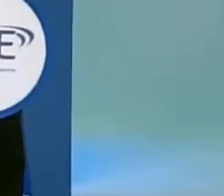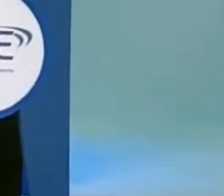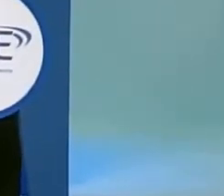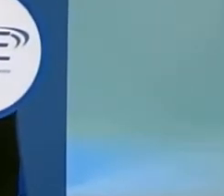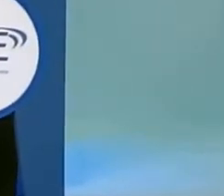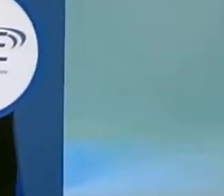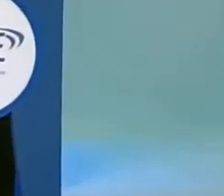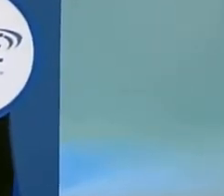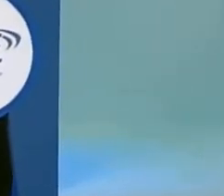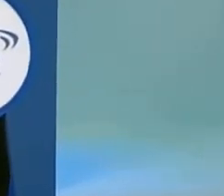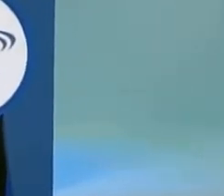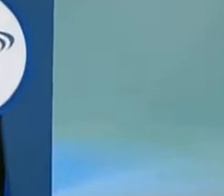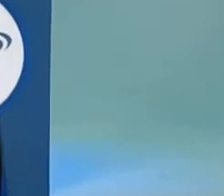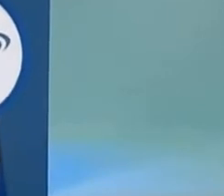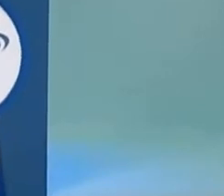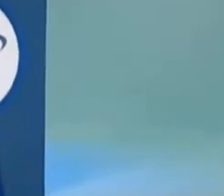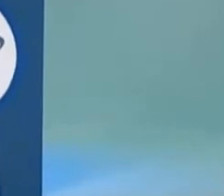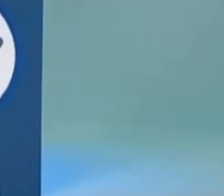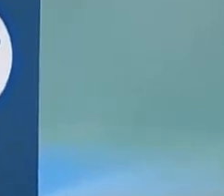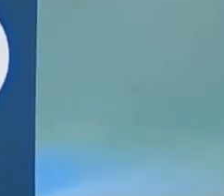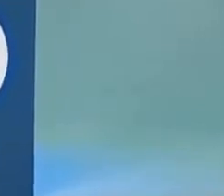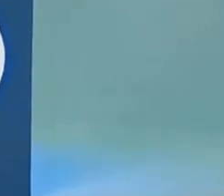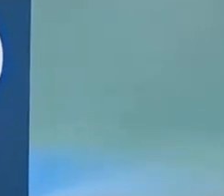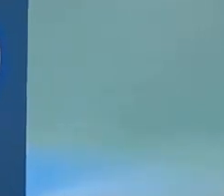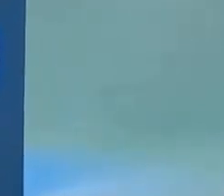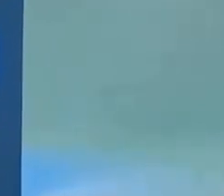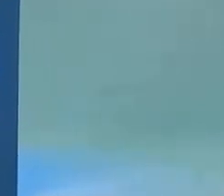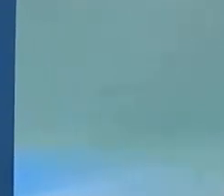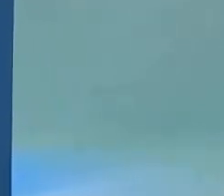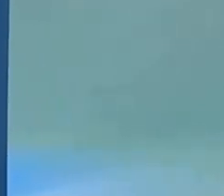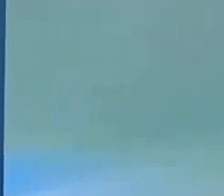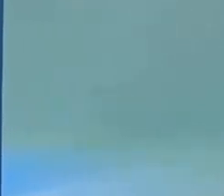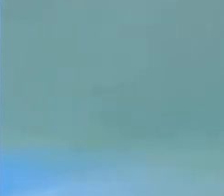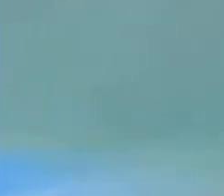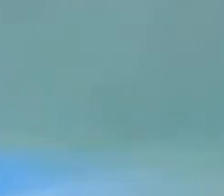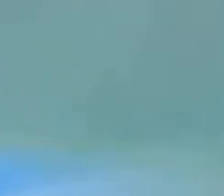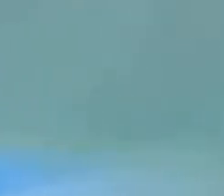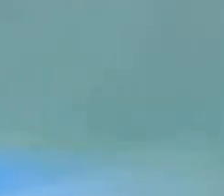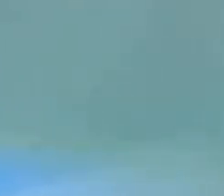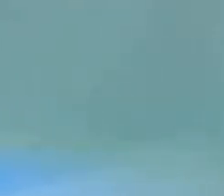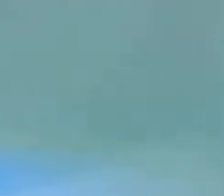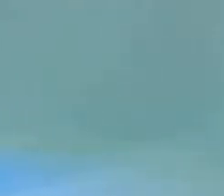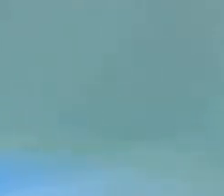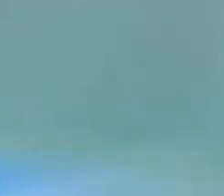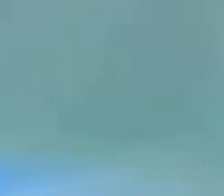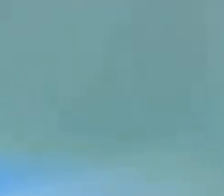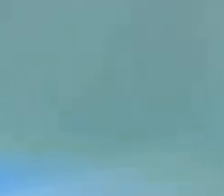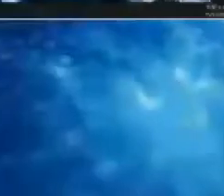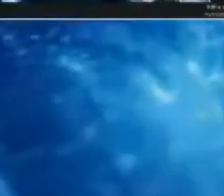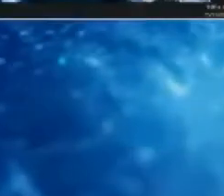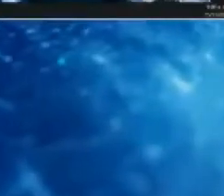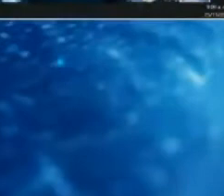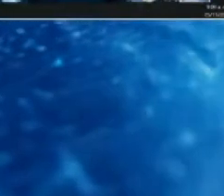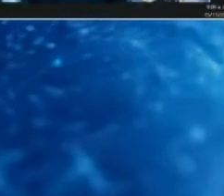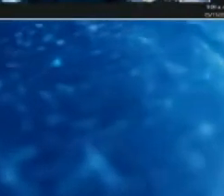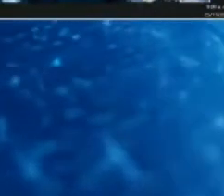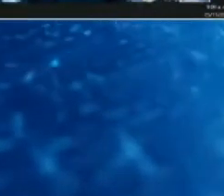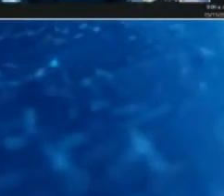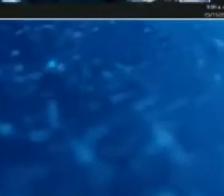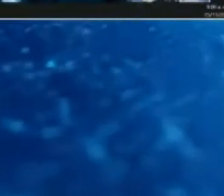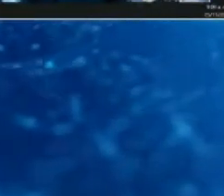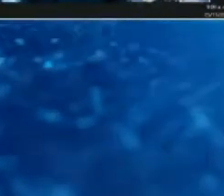Gracias por su intervención, señor León. Recibimos a Mario Maniewicz, director del sector de radiocomunicaciones de la Unión Internacional